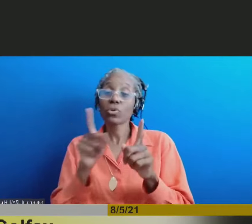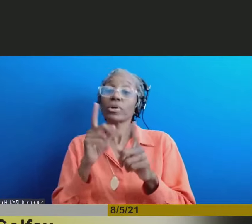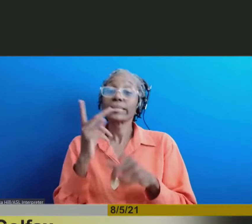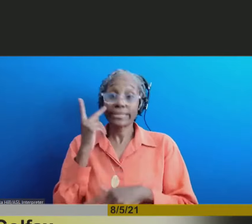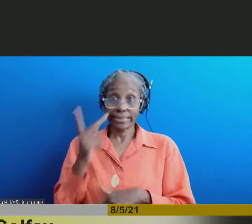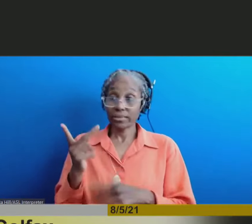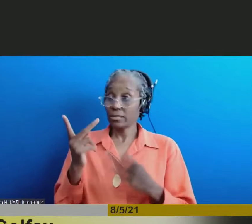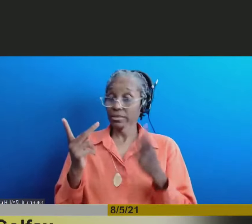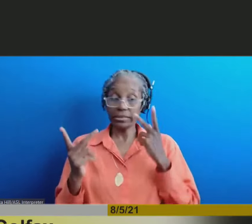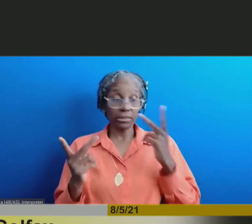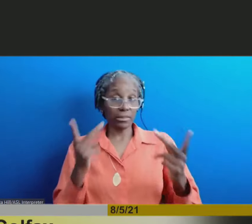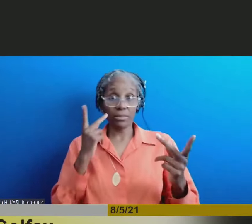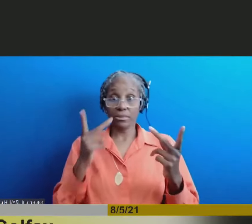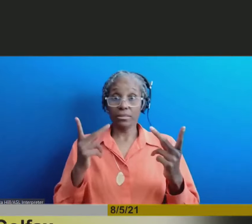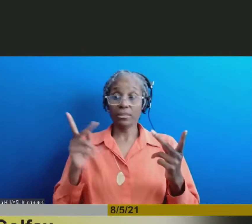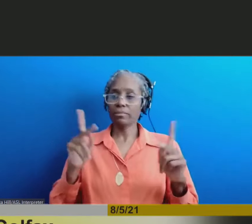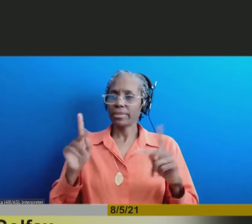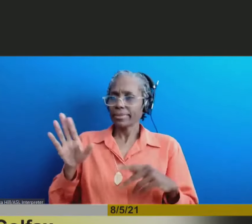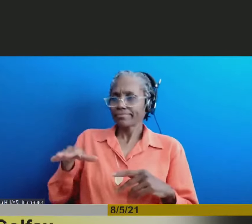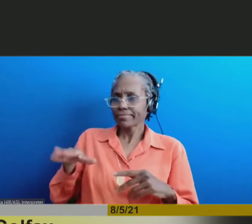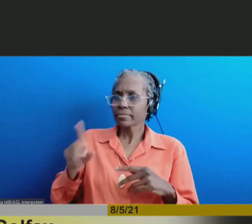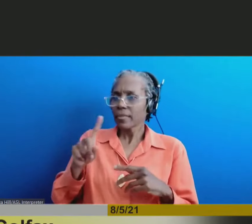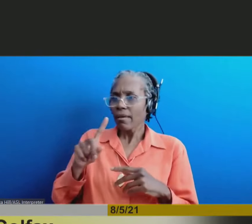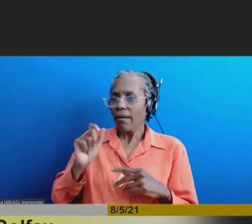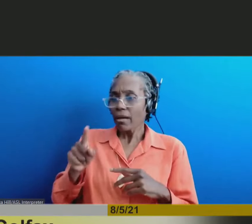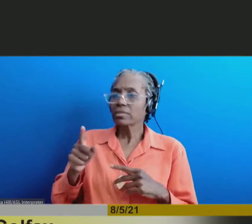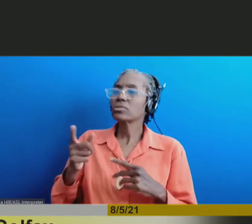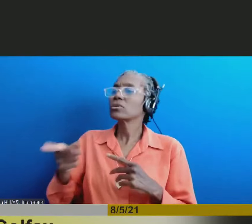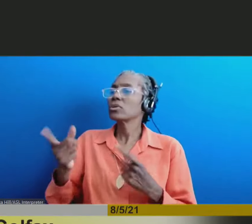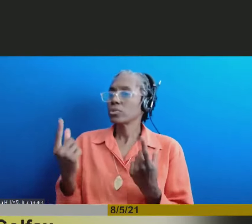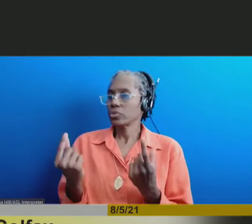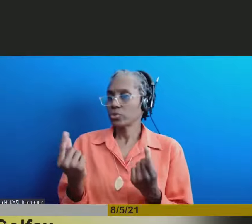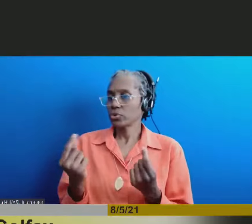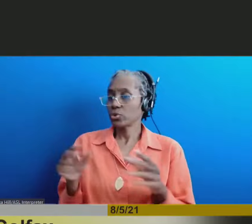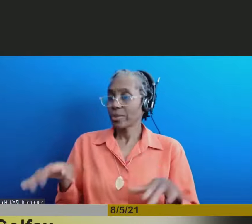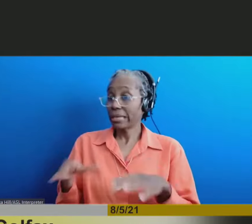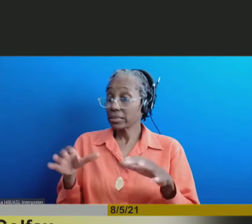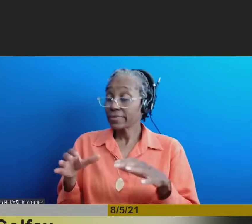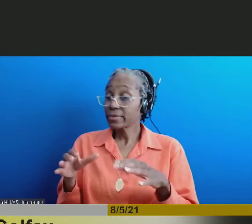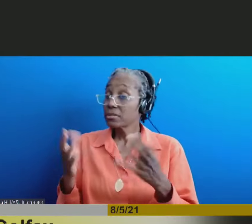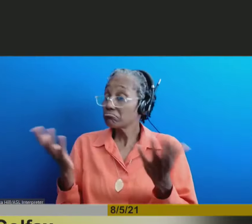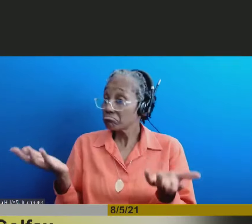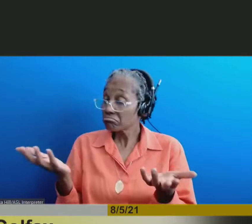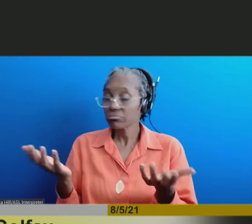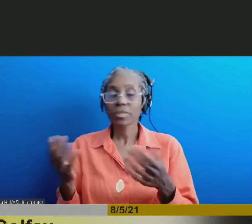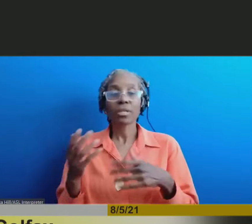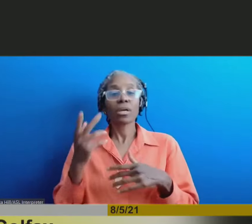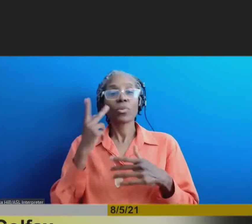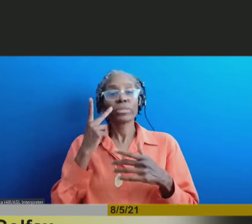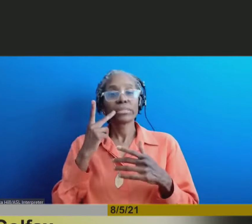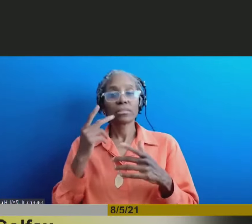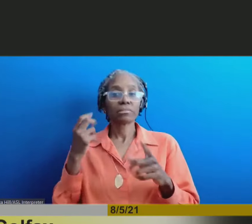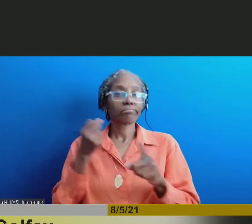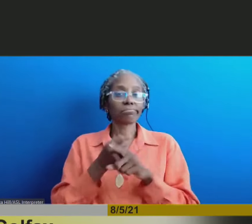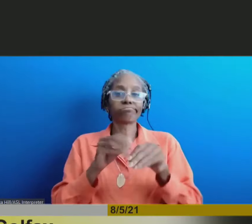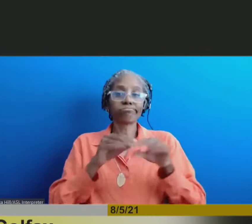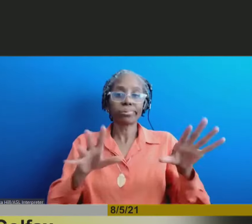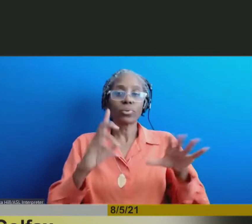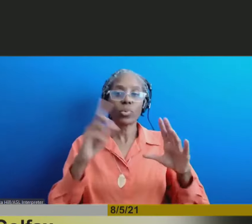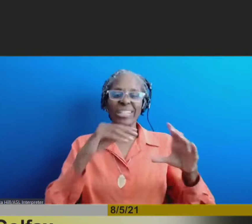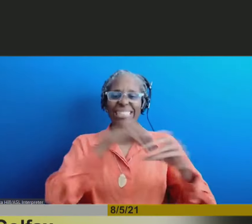seeing when we're asking people, their activities, we're seeing more outbreaks in indoor